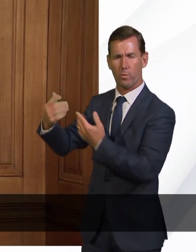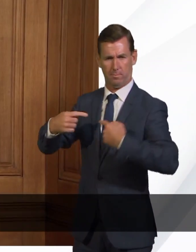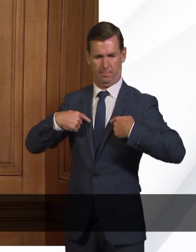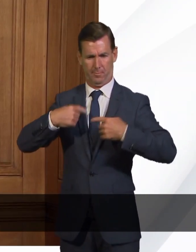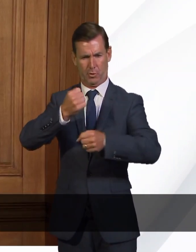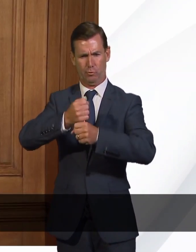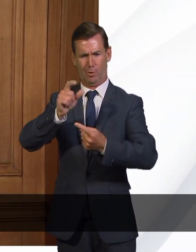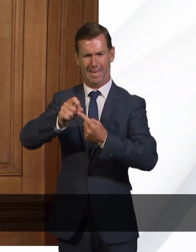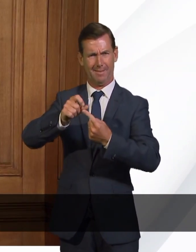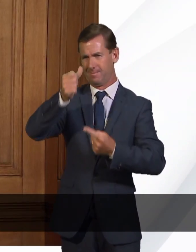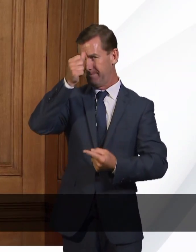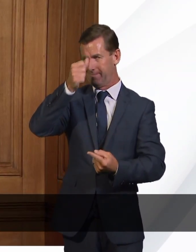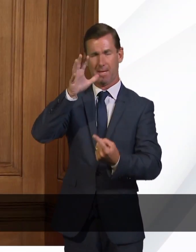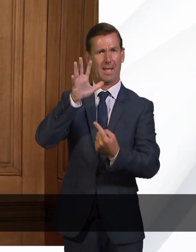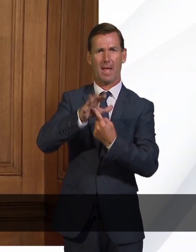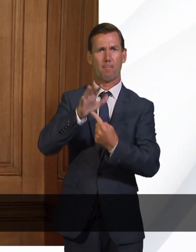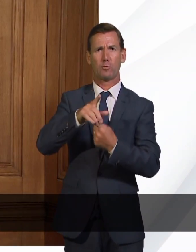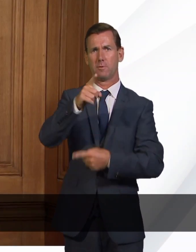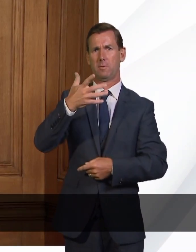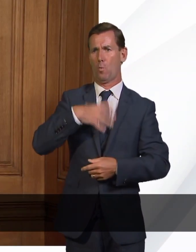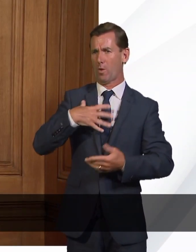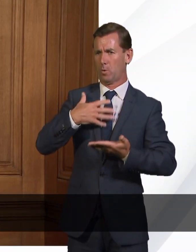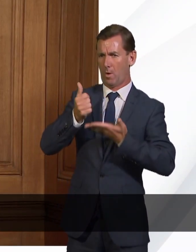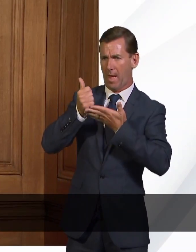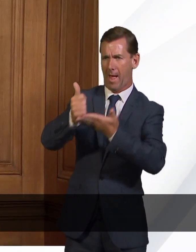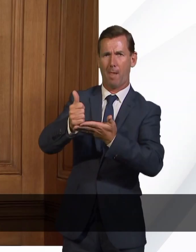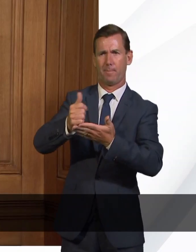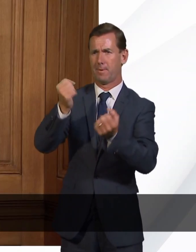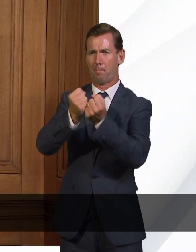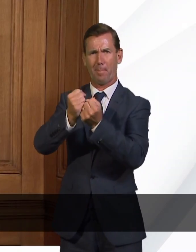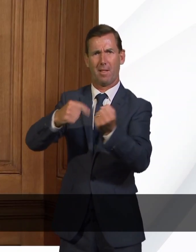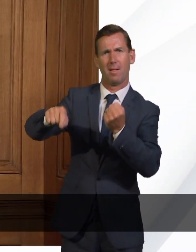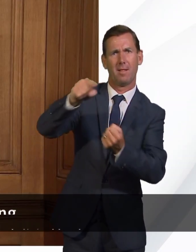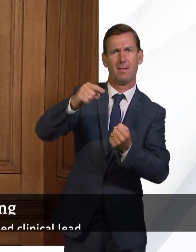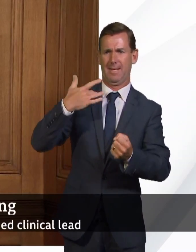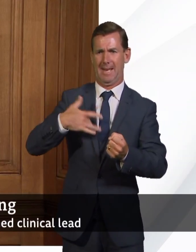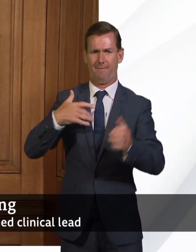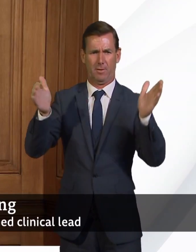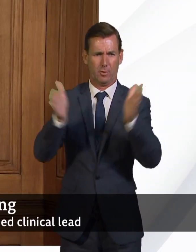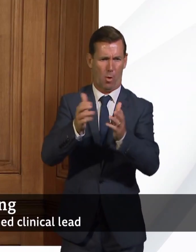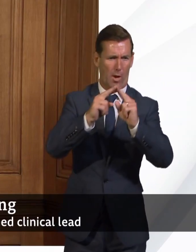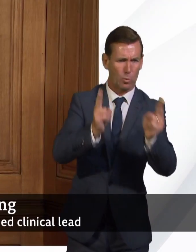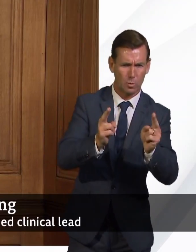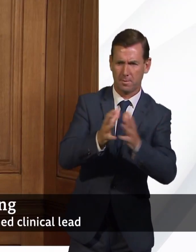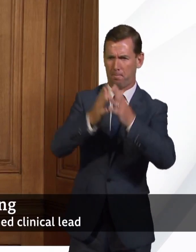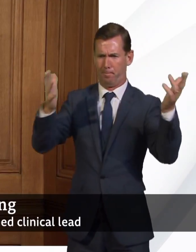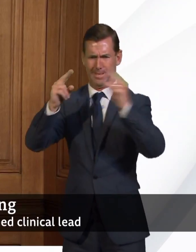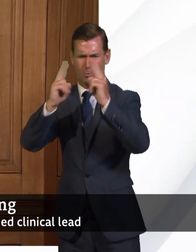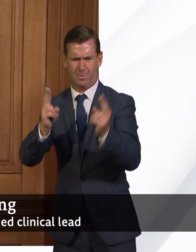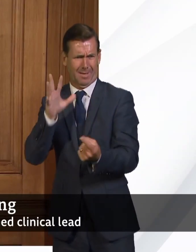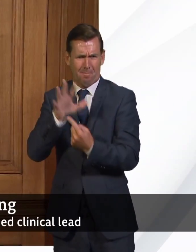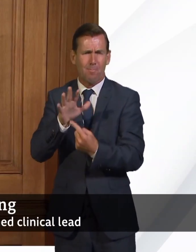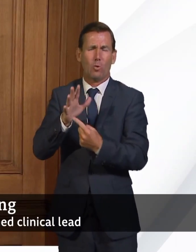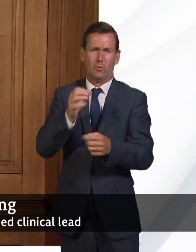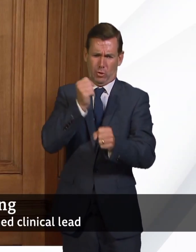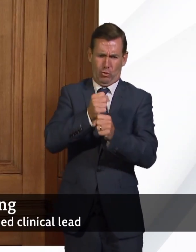home or you live at home, you live in a big house, small house, whatever it is. That's what your GP practice is there to do. And around the country,